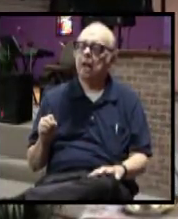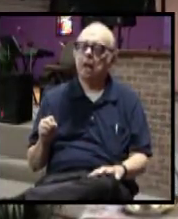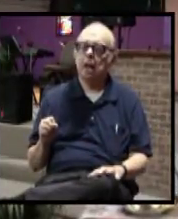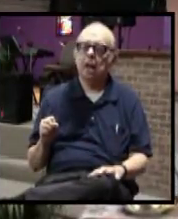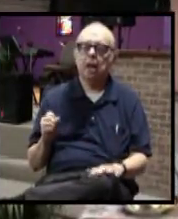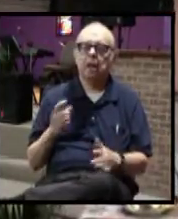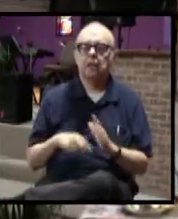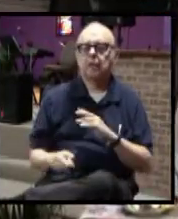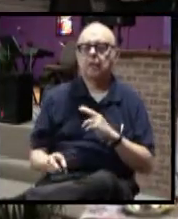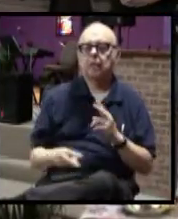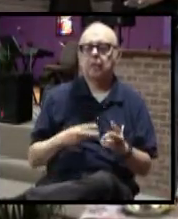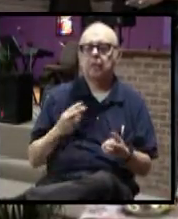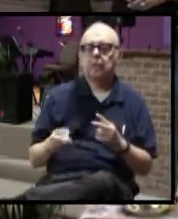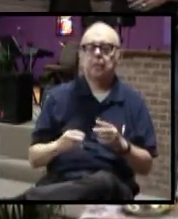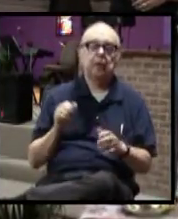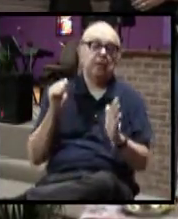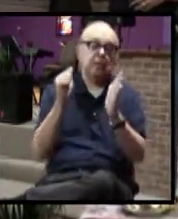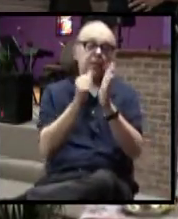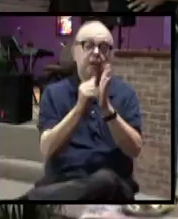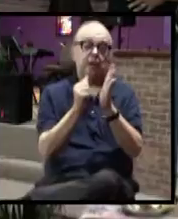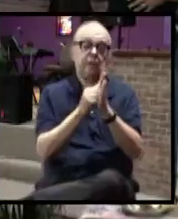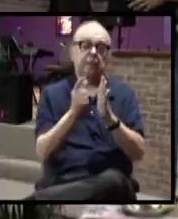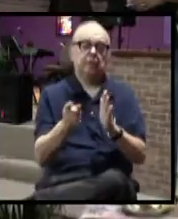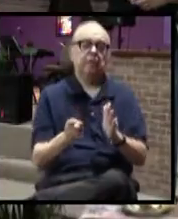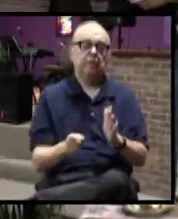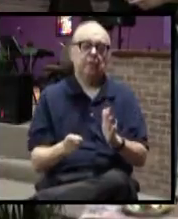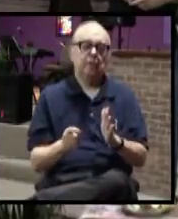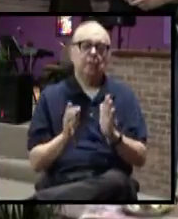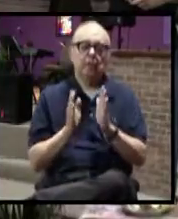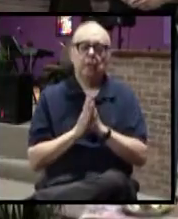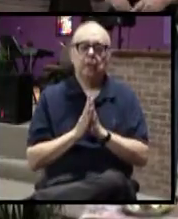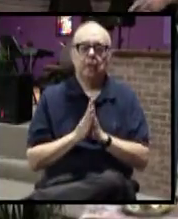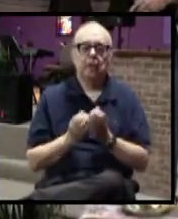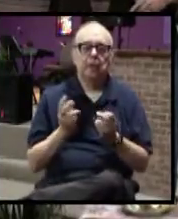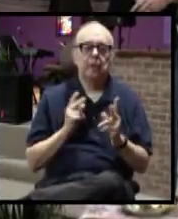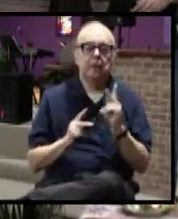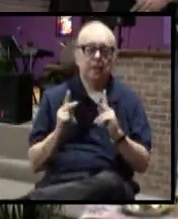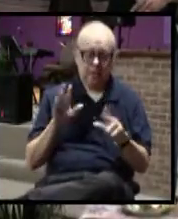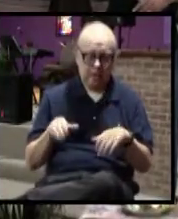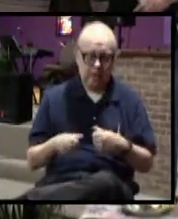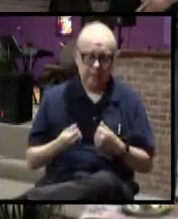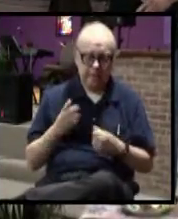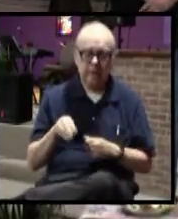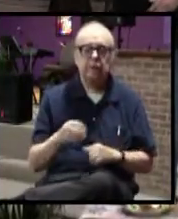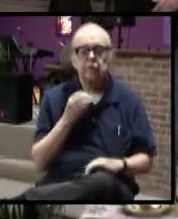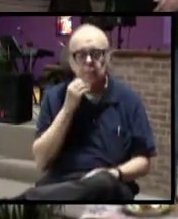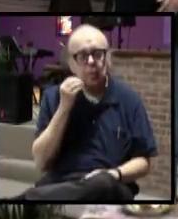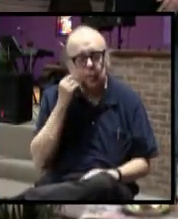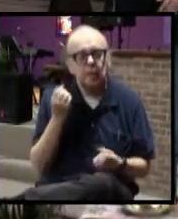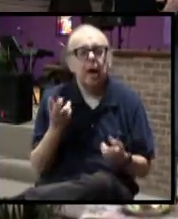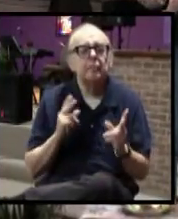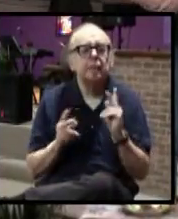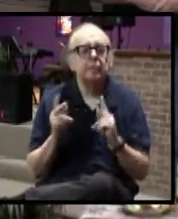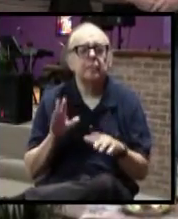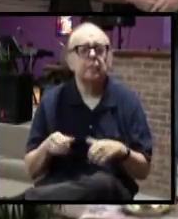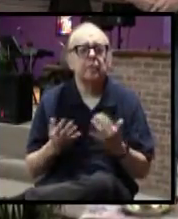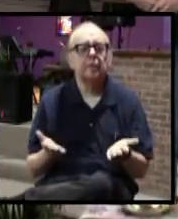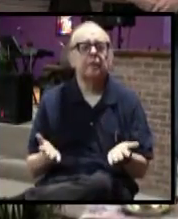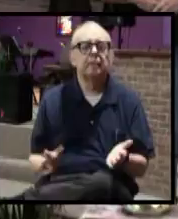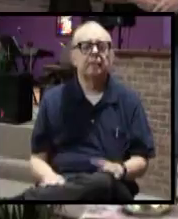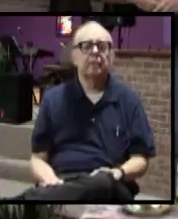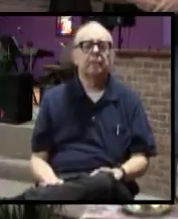And what they did back then was they came around, knocked on your door, and they would ask how many people are living in your house.